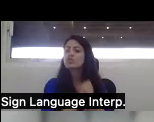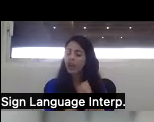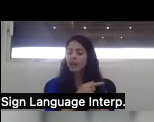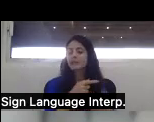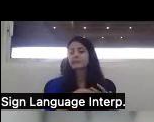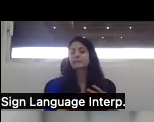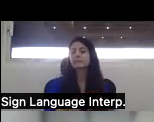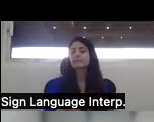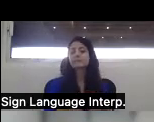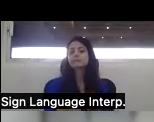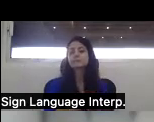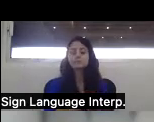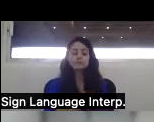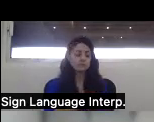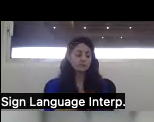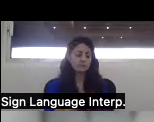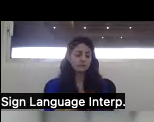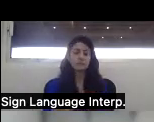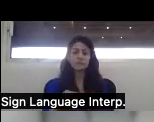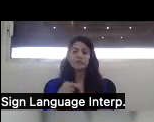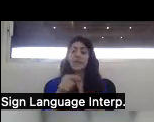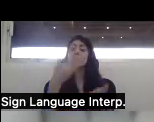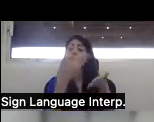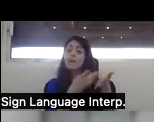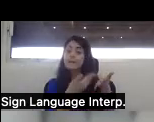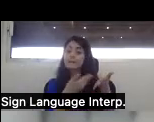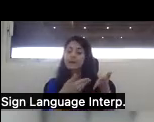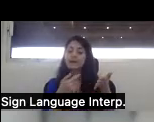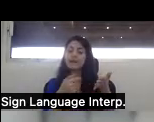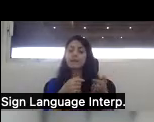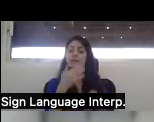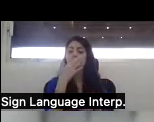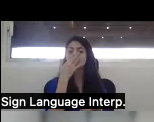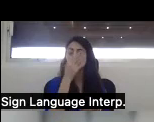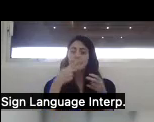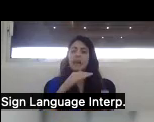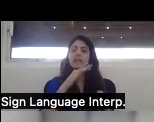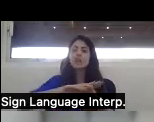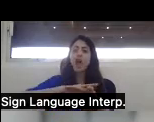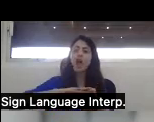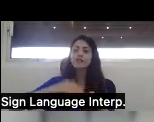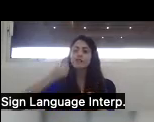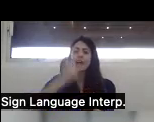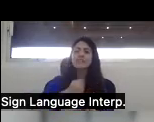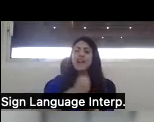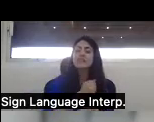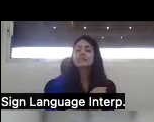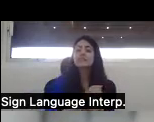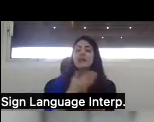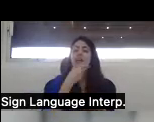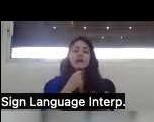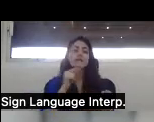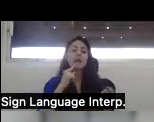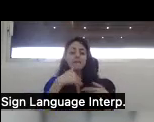very much seen for us who have been engaged on it as a foundation of a floor, and the development of a social contract with the vision of